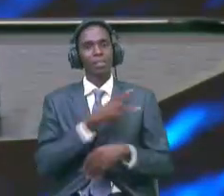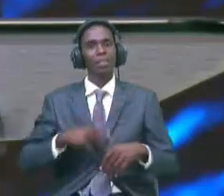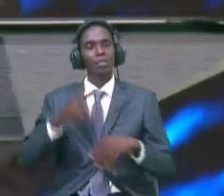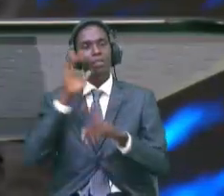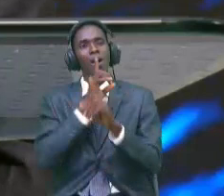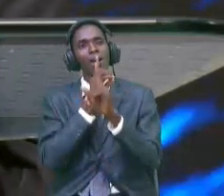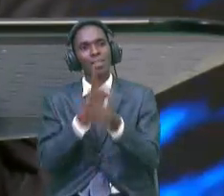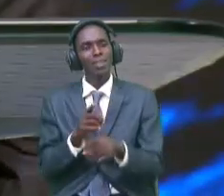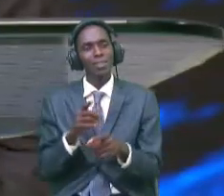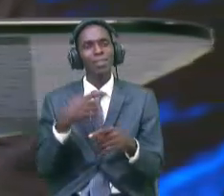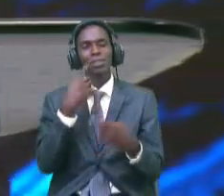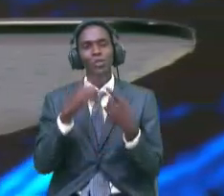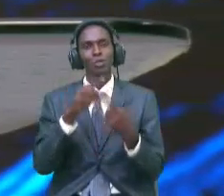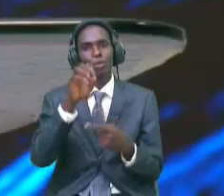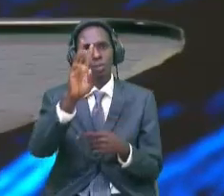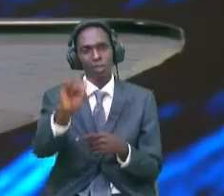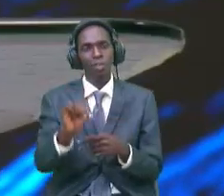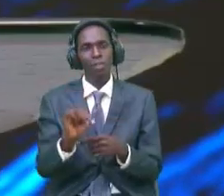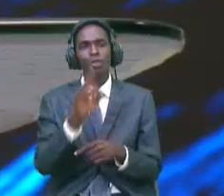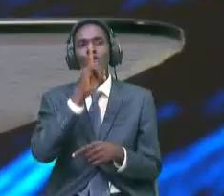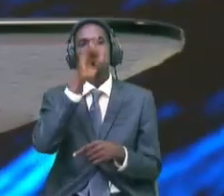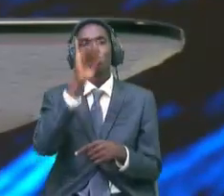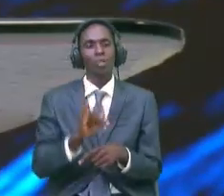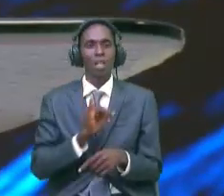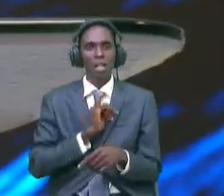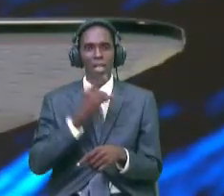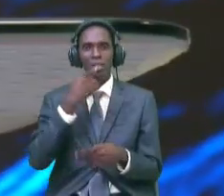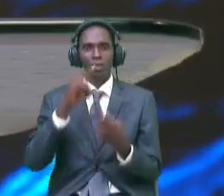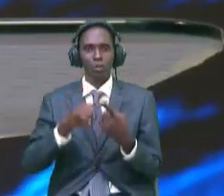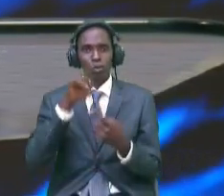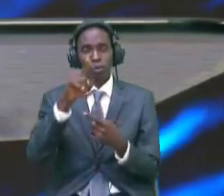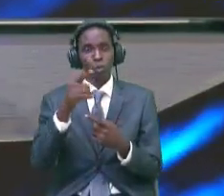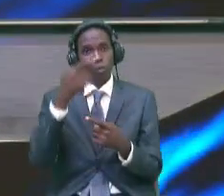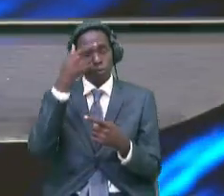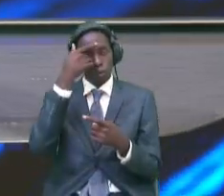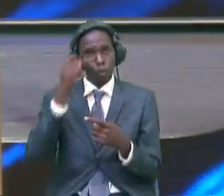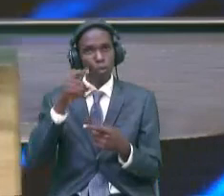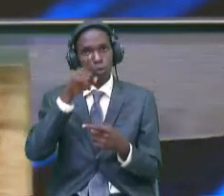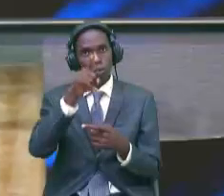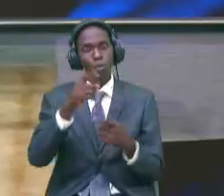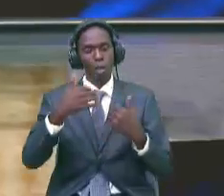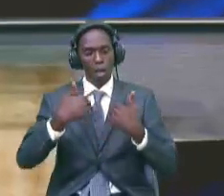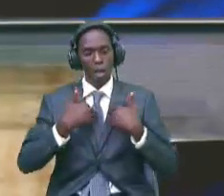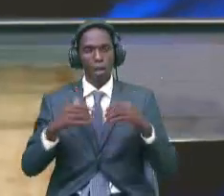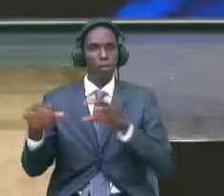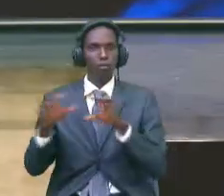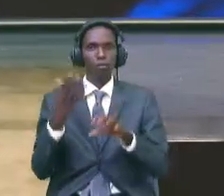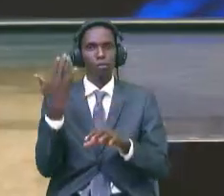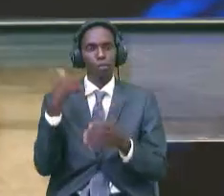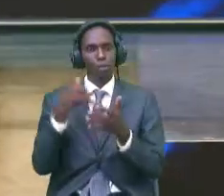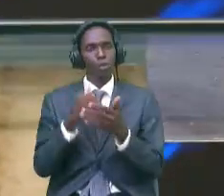say unto them, verily I say unto you, inasmuch as ye have done it